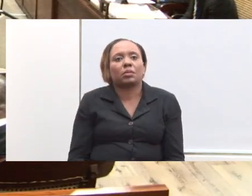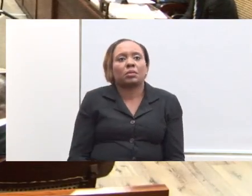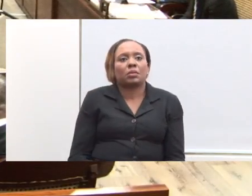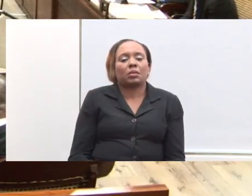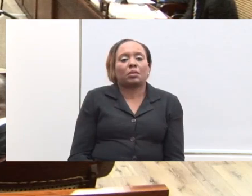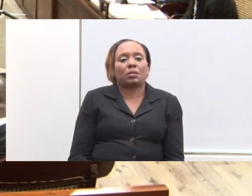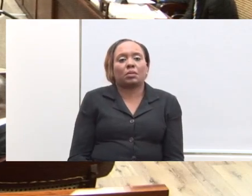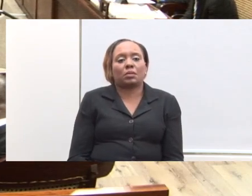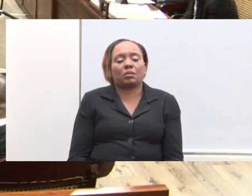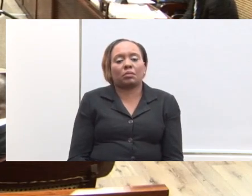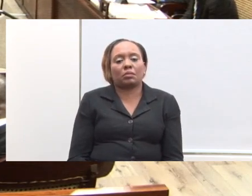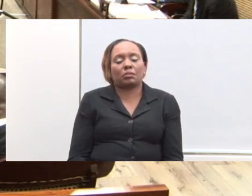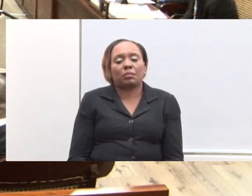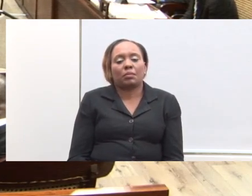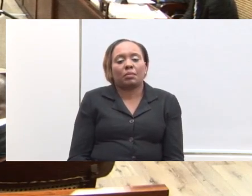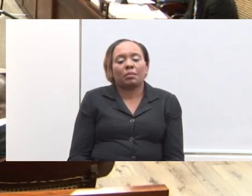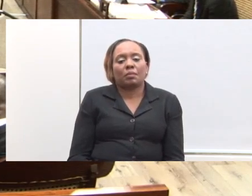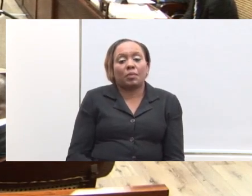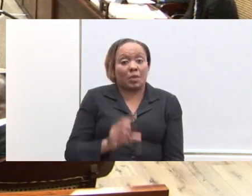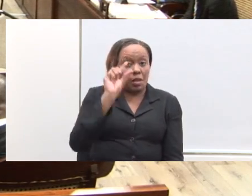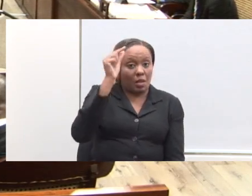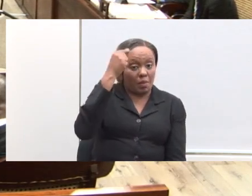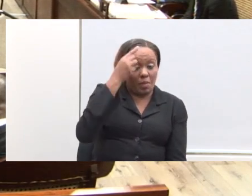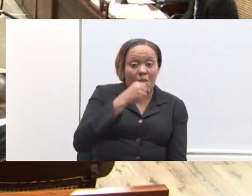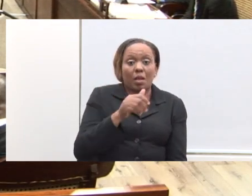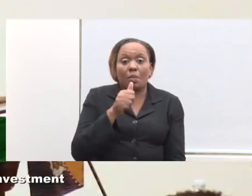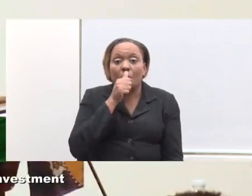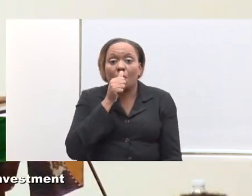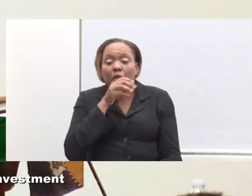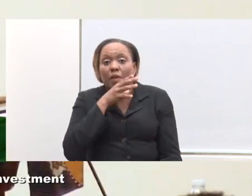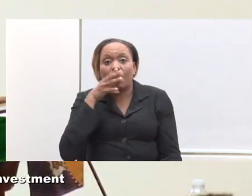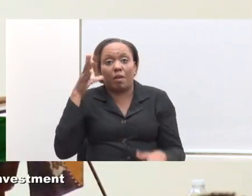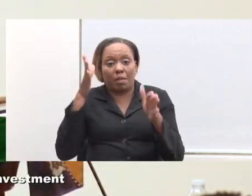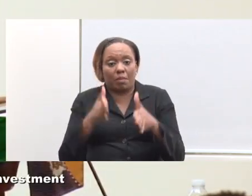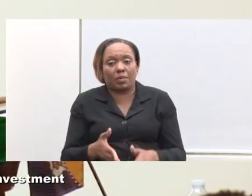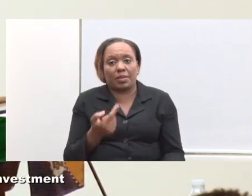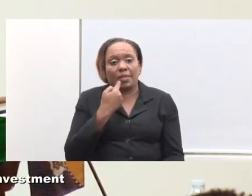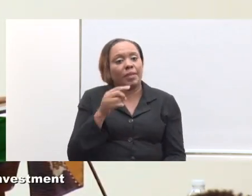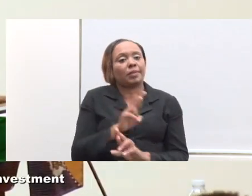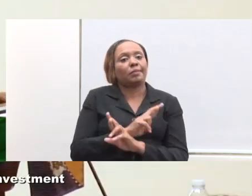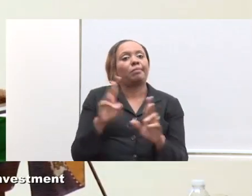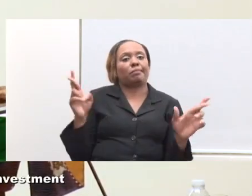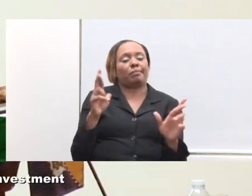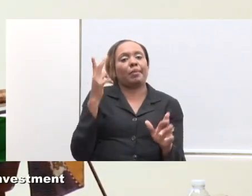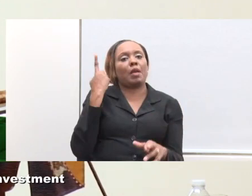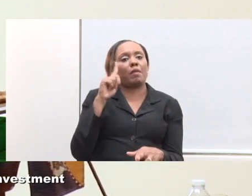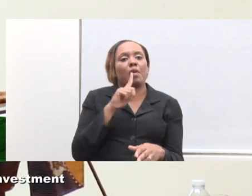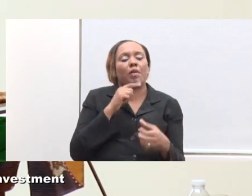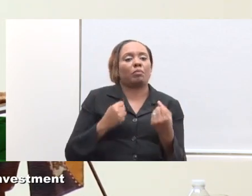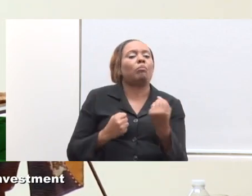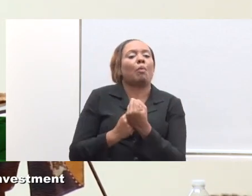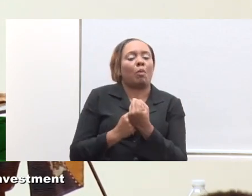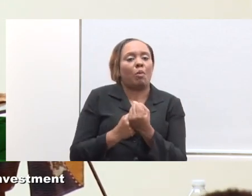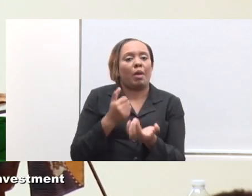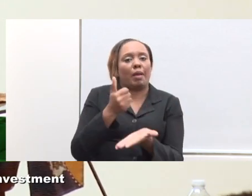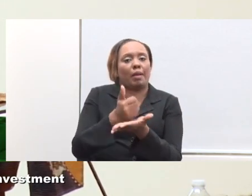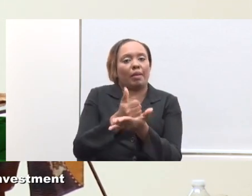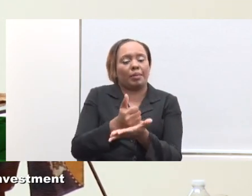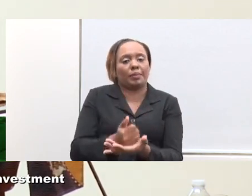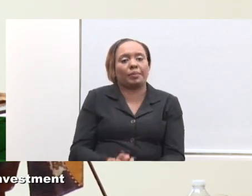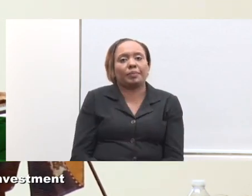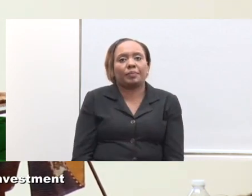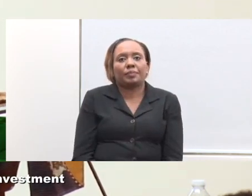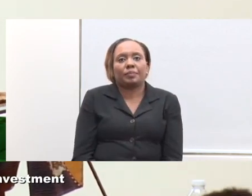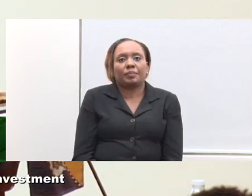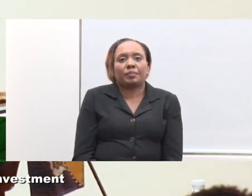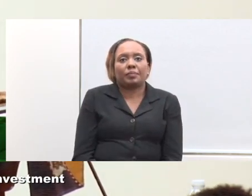private farmers in Barbados, who all have said that they are prepared also to stand up and be counted. Mr. Speaker, I'm